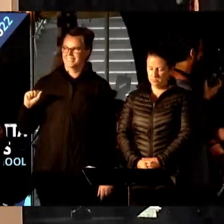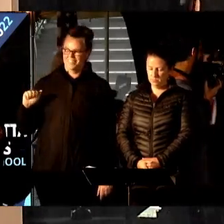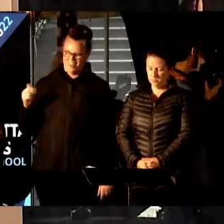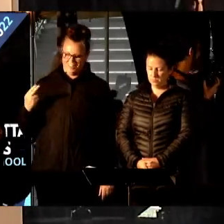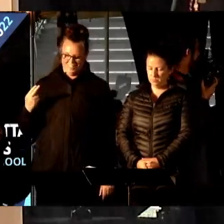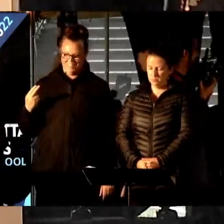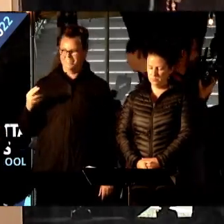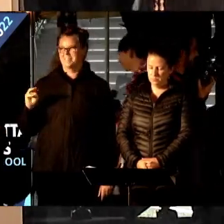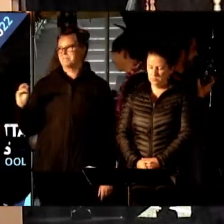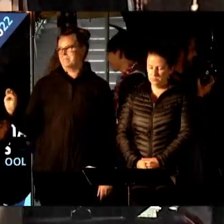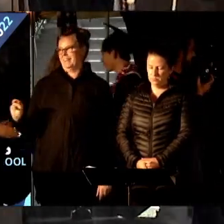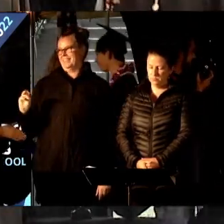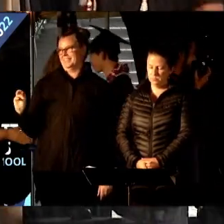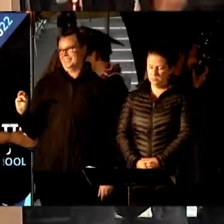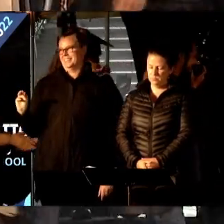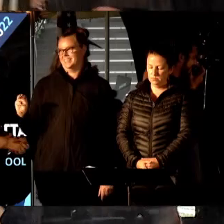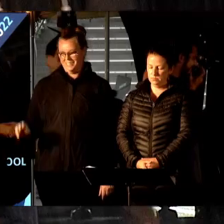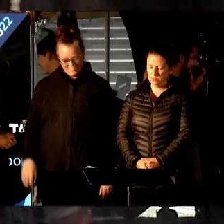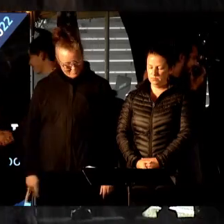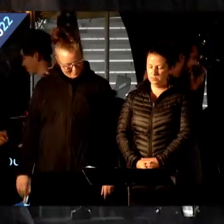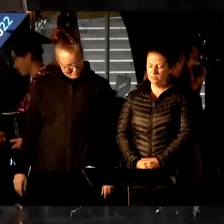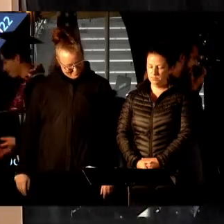Noah Myers.